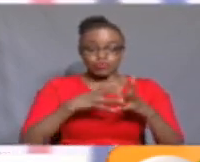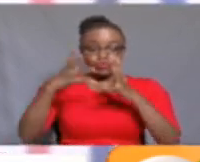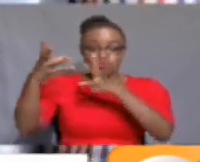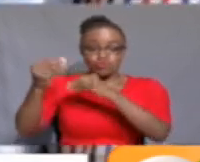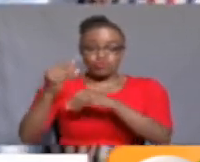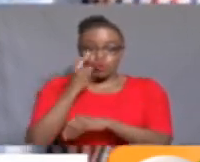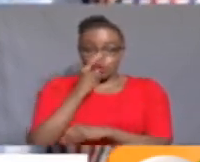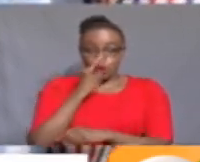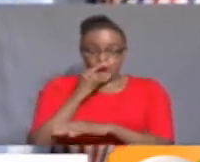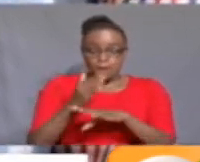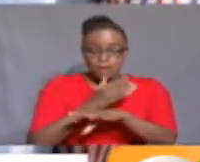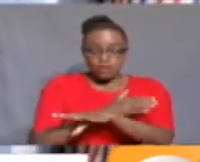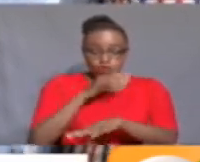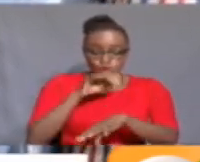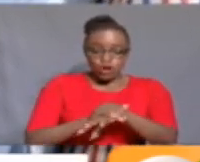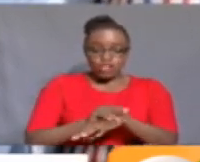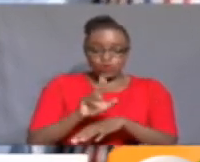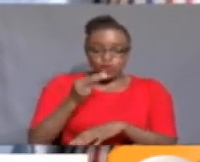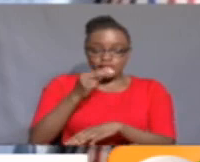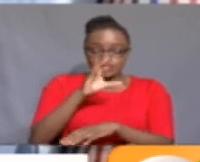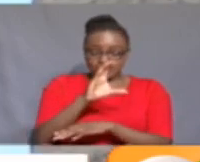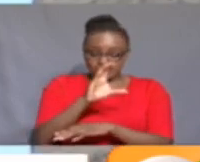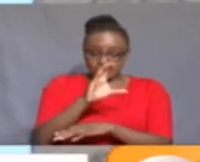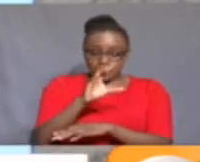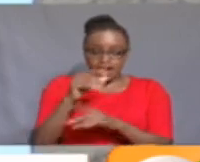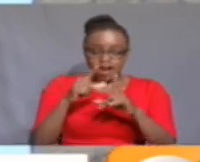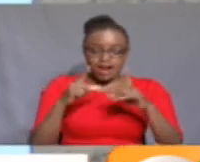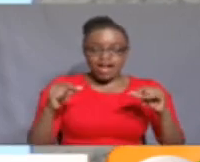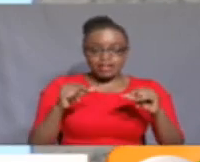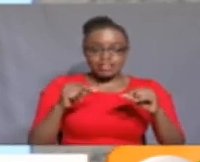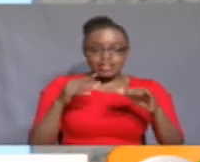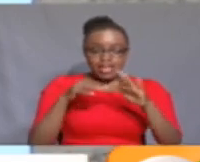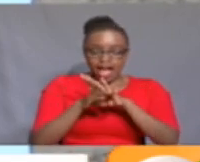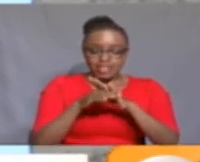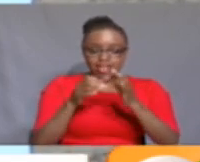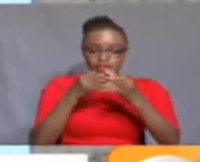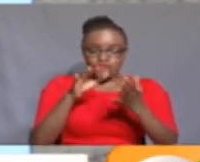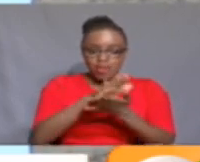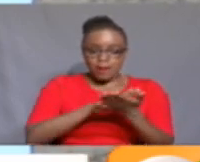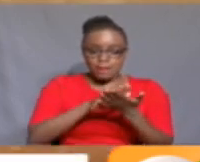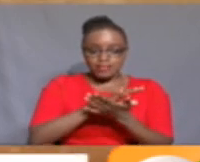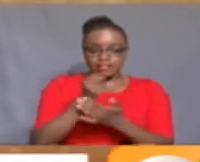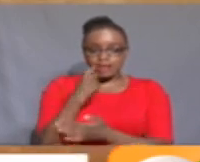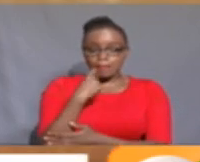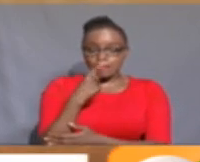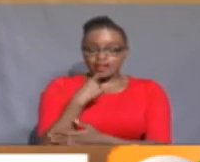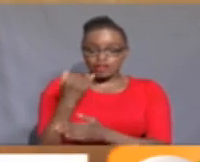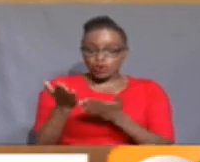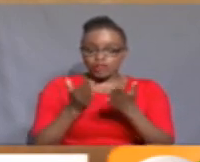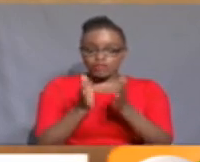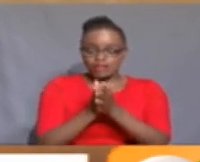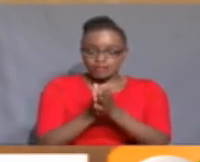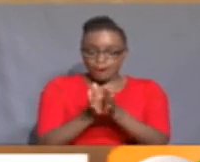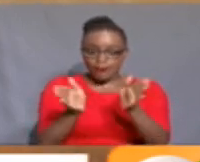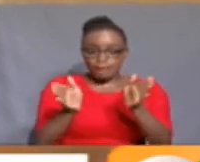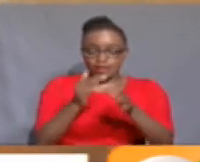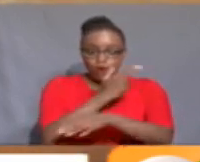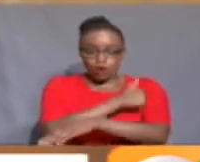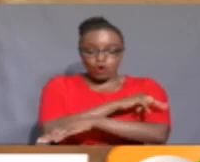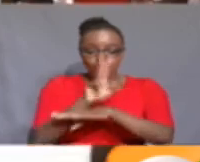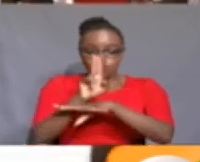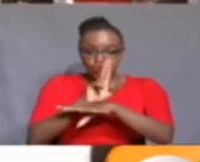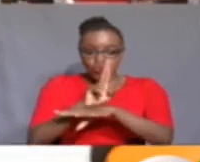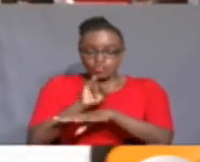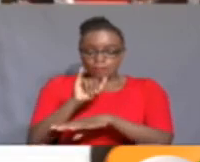Even before he got hold of his UHC card, he could already access free basic medical services at public hospitals using